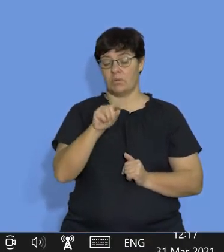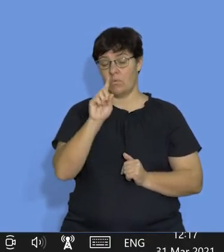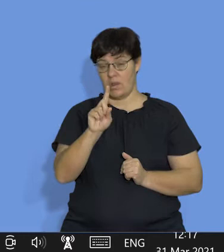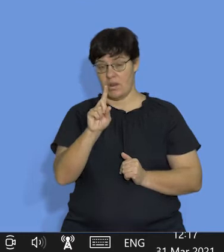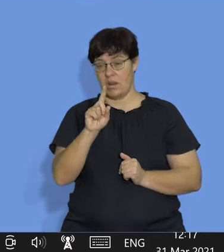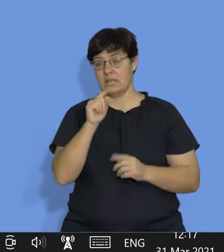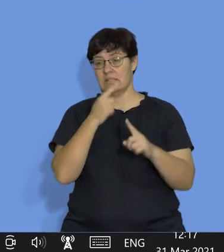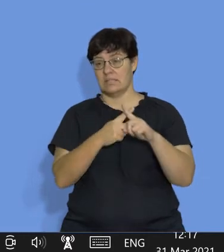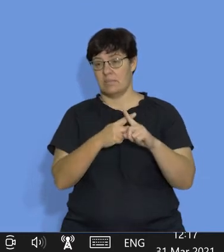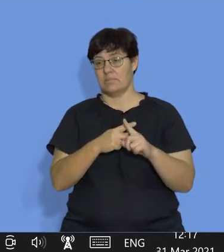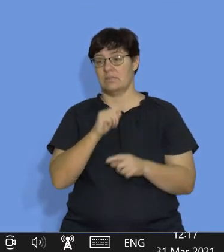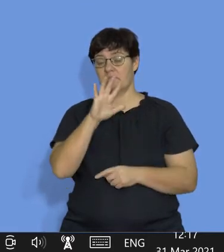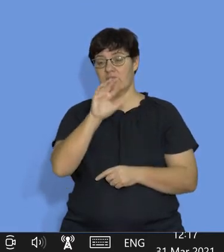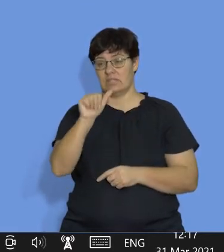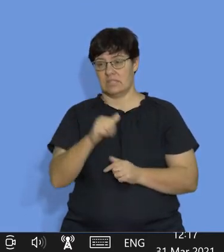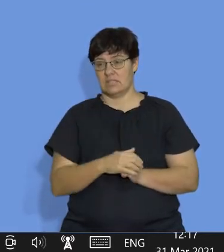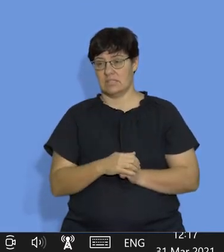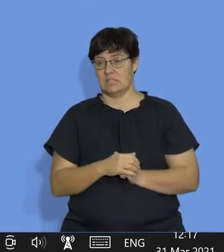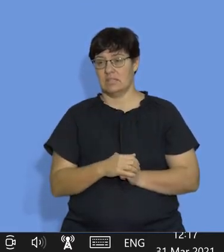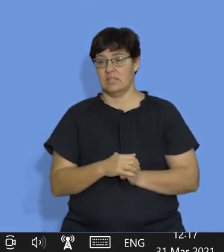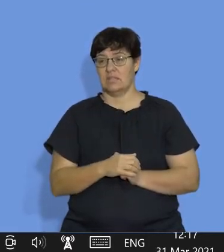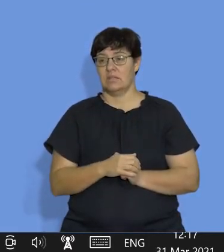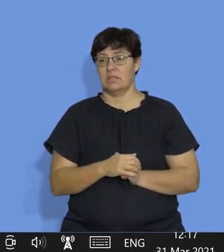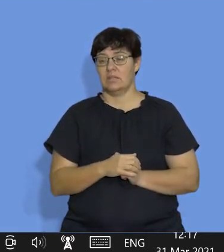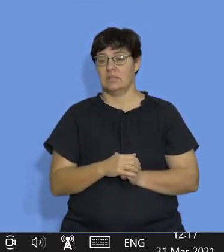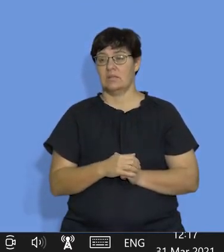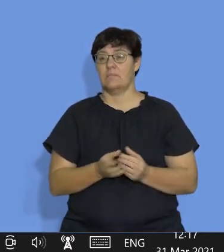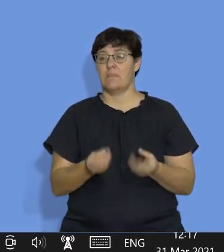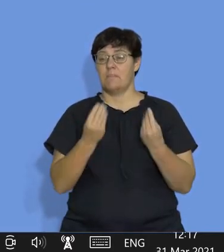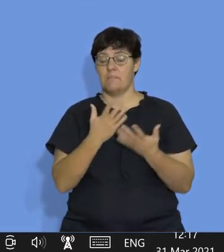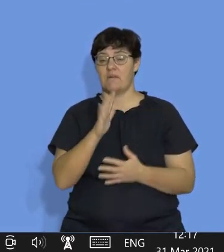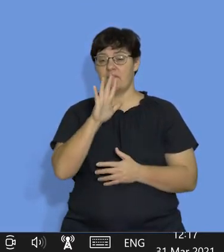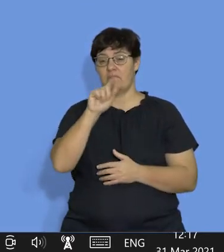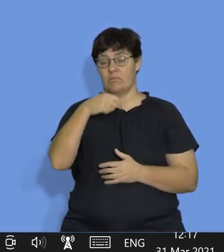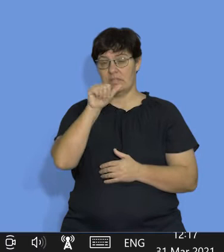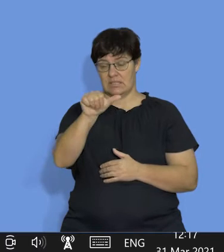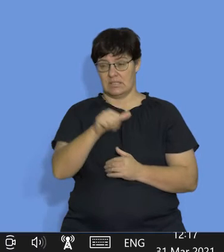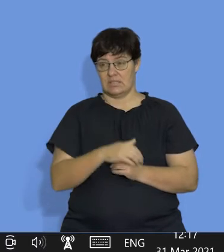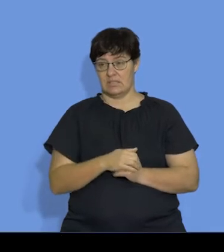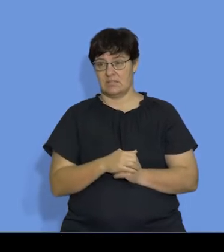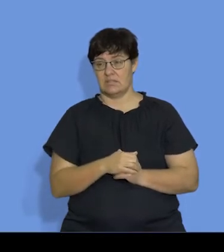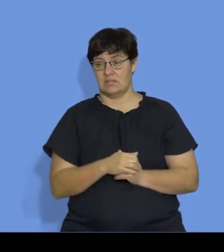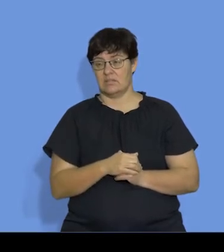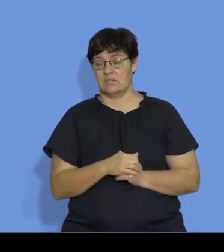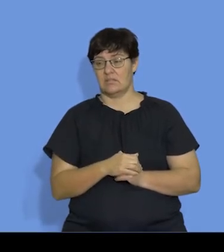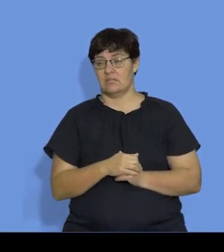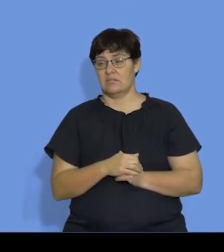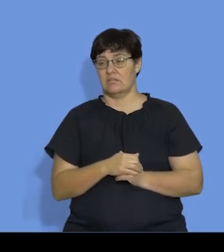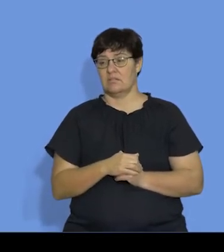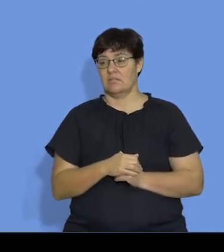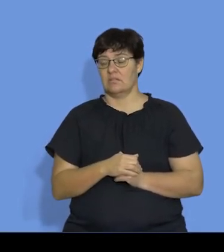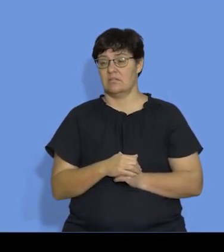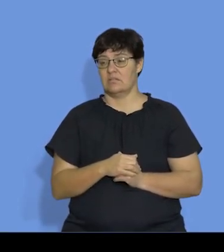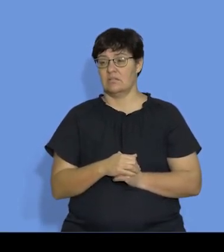multiplied by 56, which is the molar mass. This gives us 5.6. So 5.6 grams